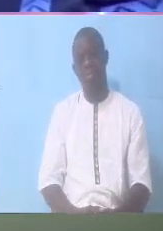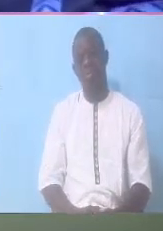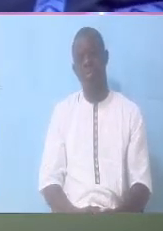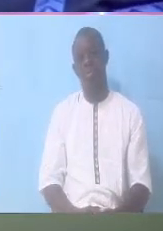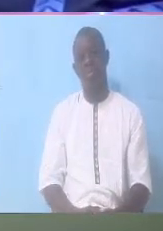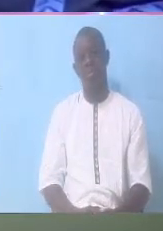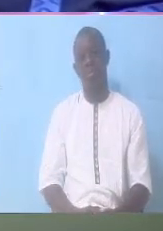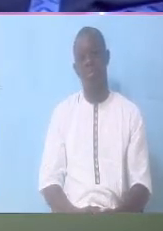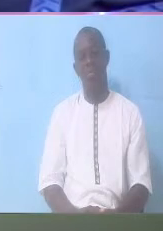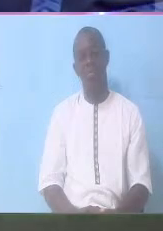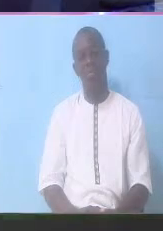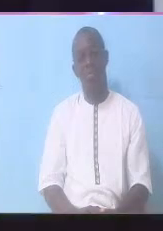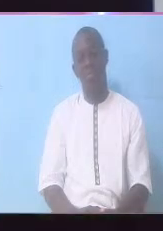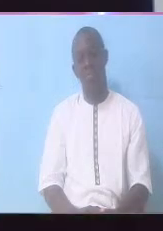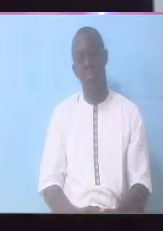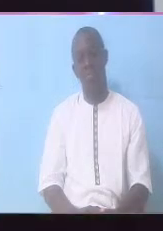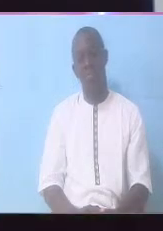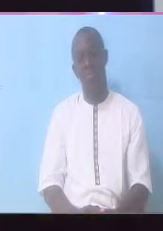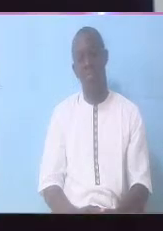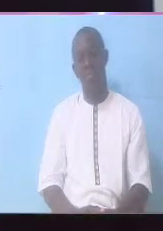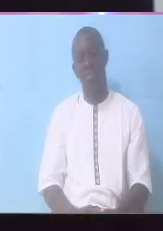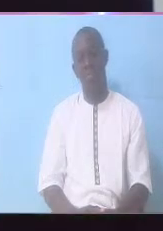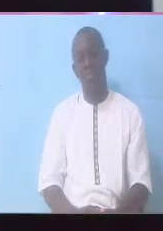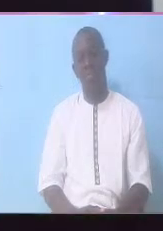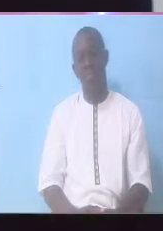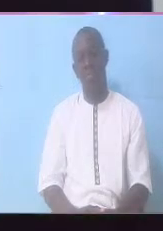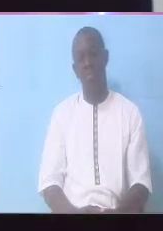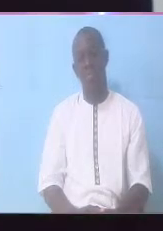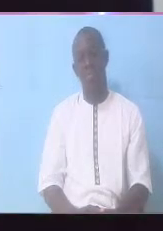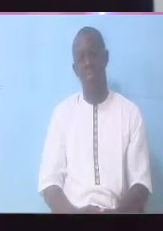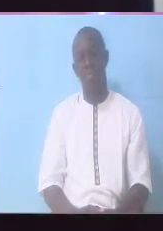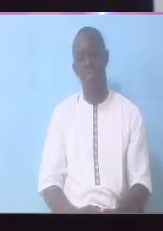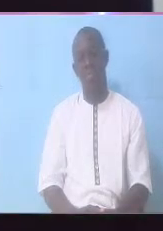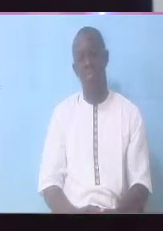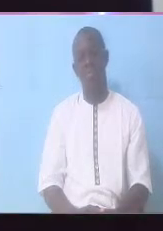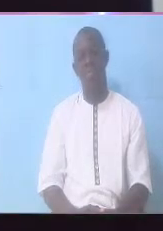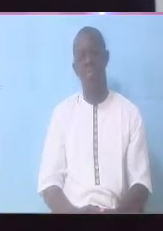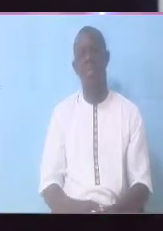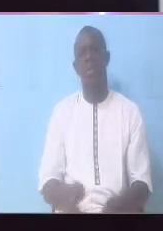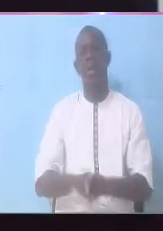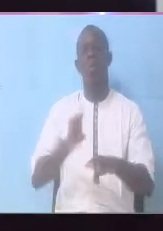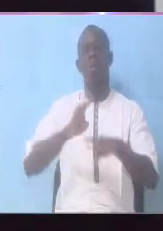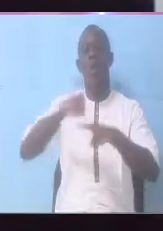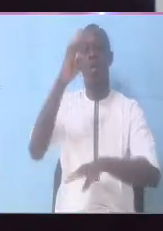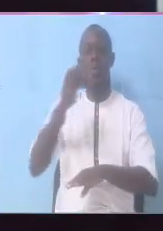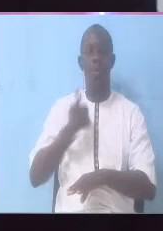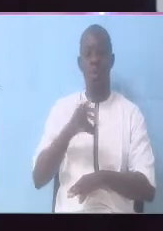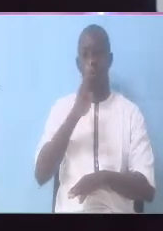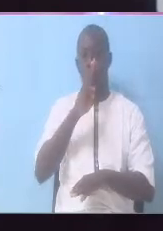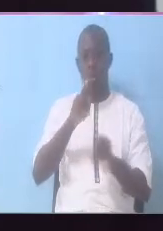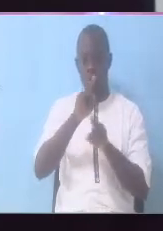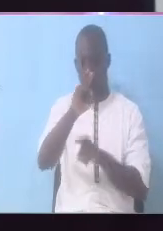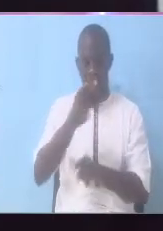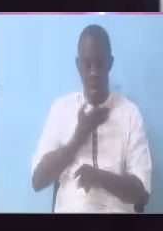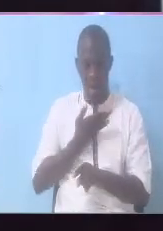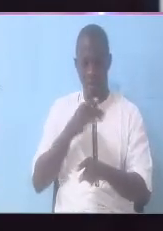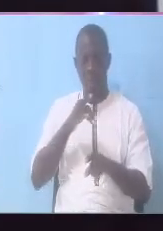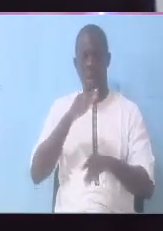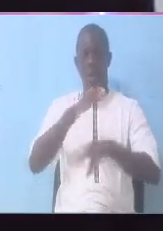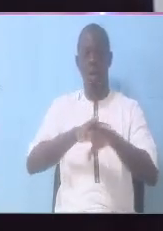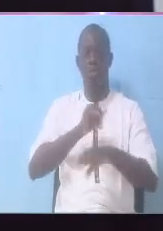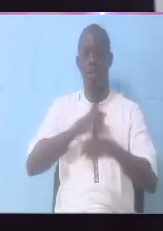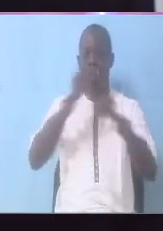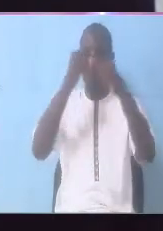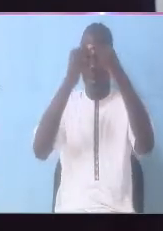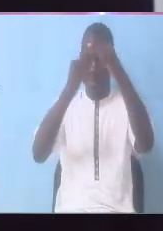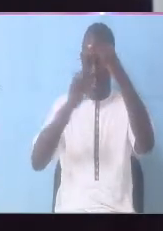Yes, because he feels most of the people, those people that you have in your list, were his enemies, and these are people who want to see him